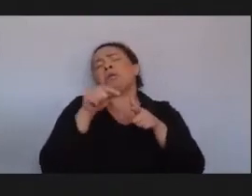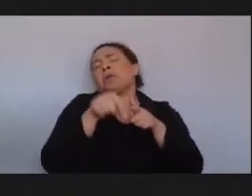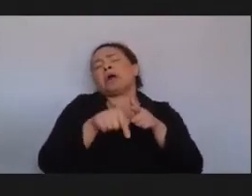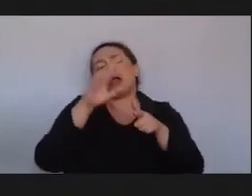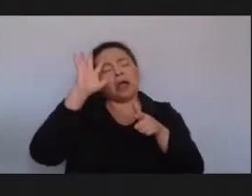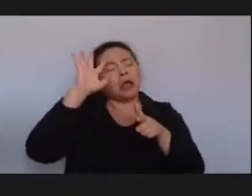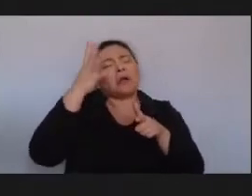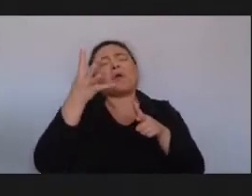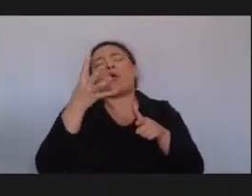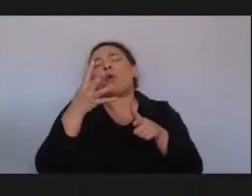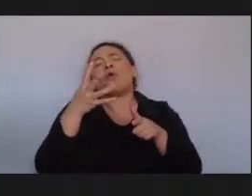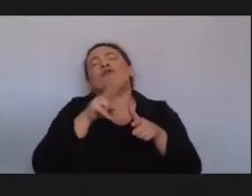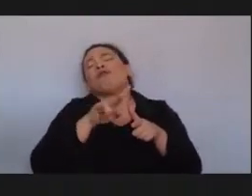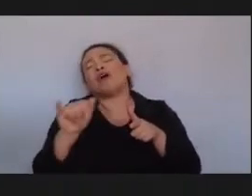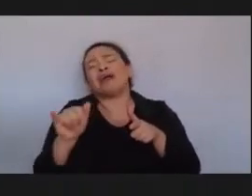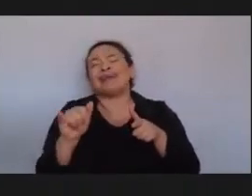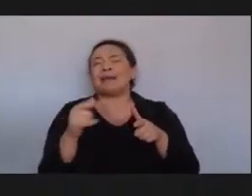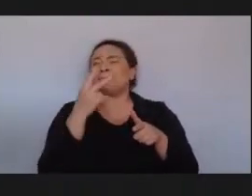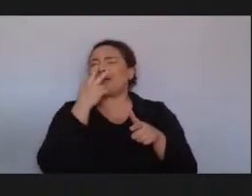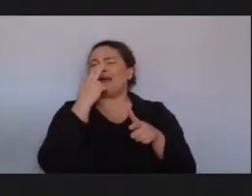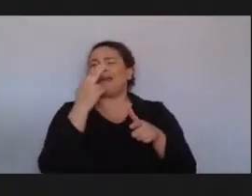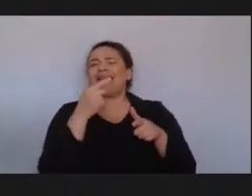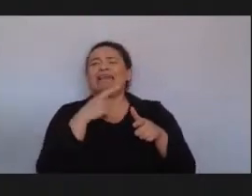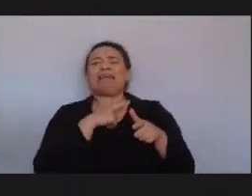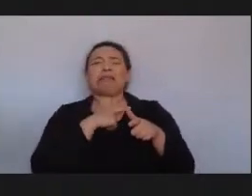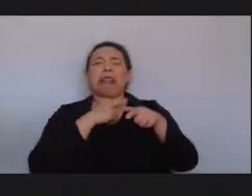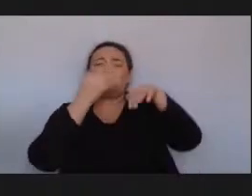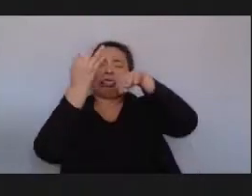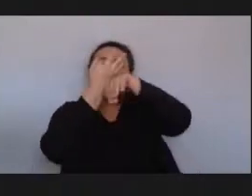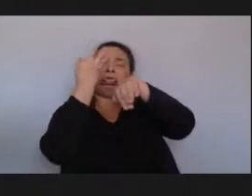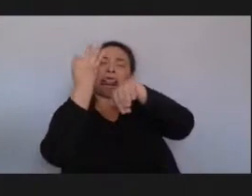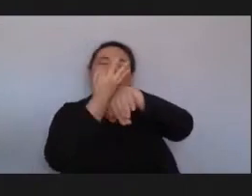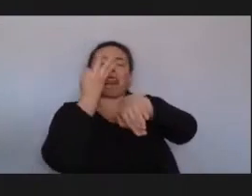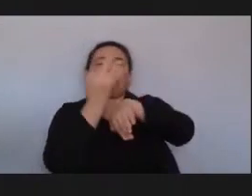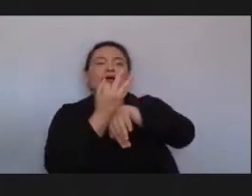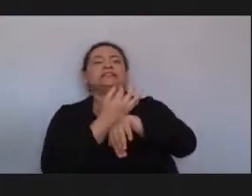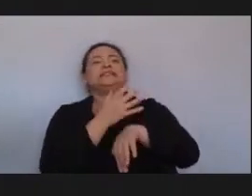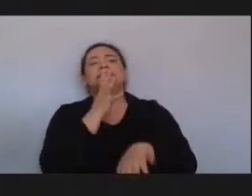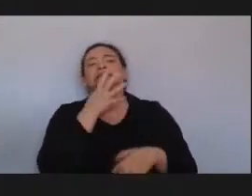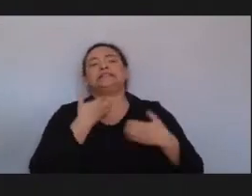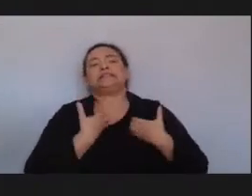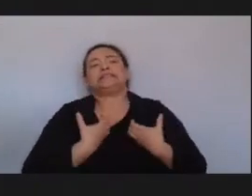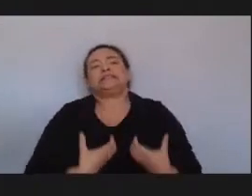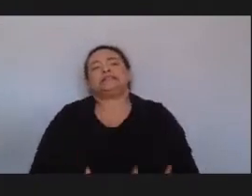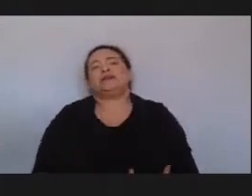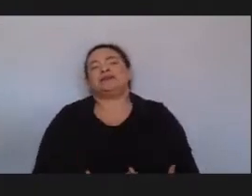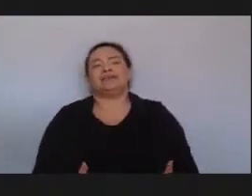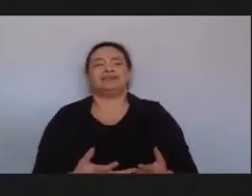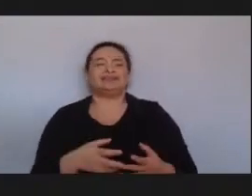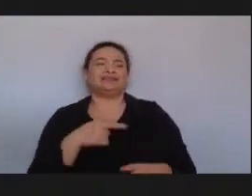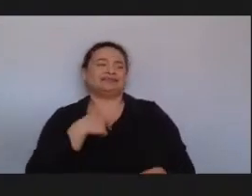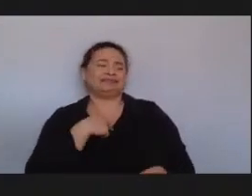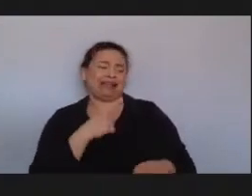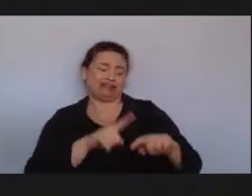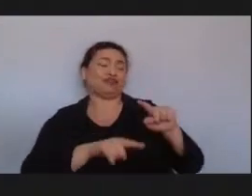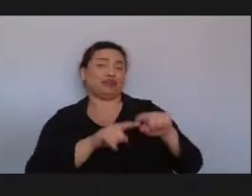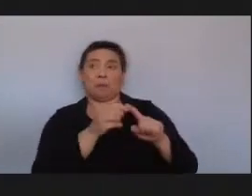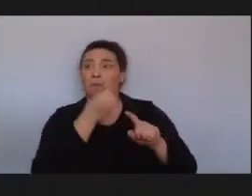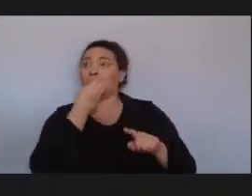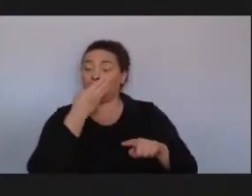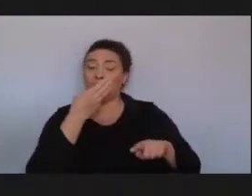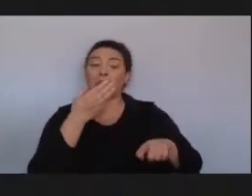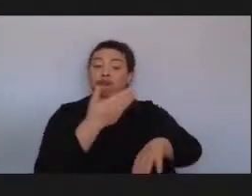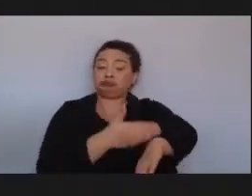though the activities work well, you get a little bit bored with doing the same kinds of activities all the time. But also, I